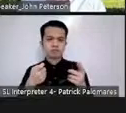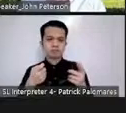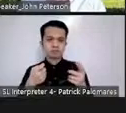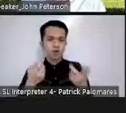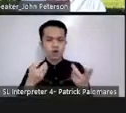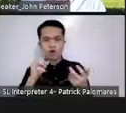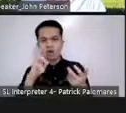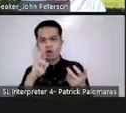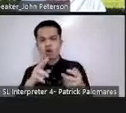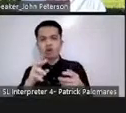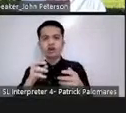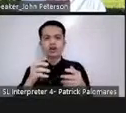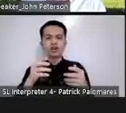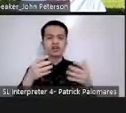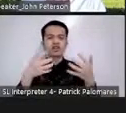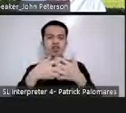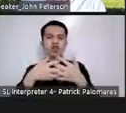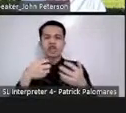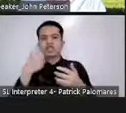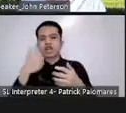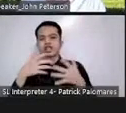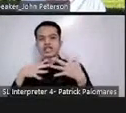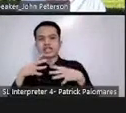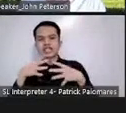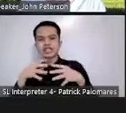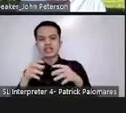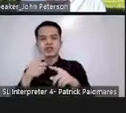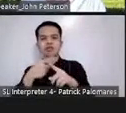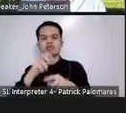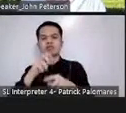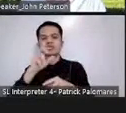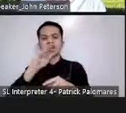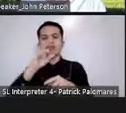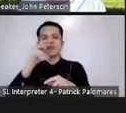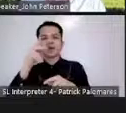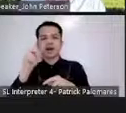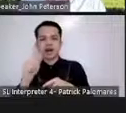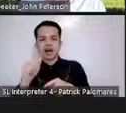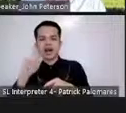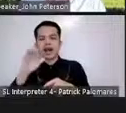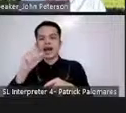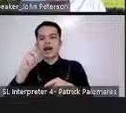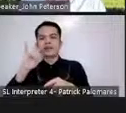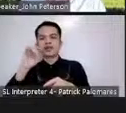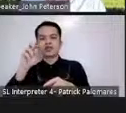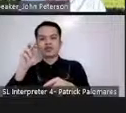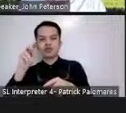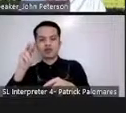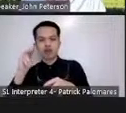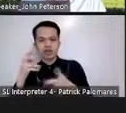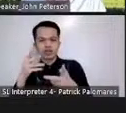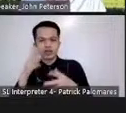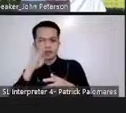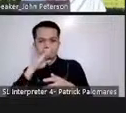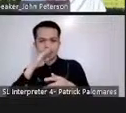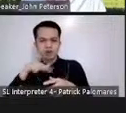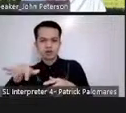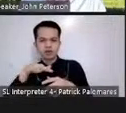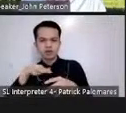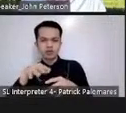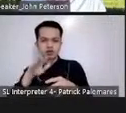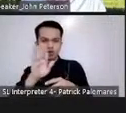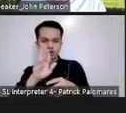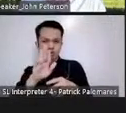Are there comparisons or even contrasts unique to the other textiles like the abaca of Kabicolan or Bicol province to the shroud in